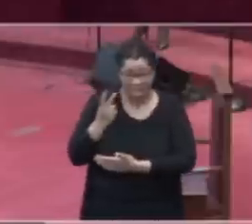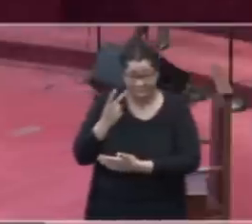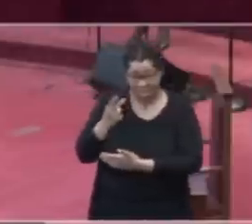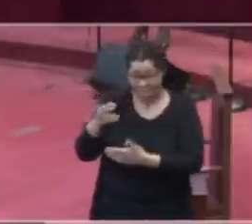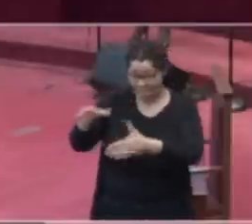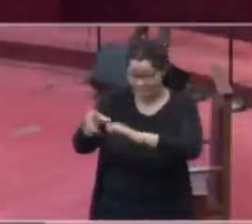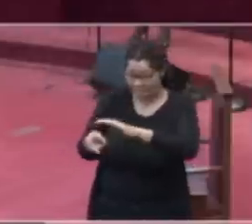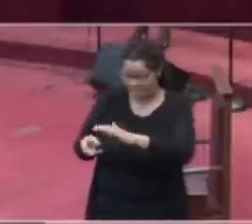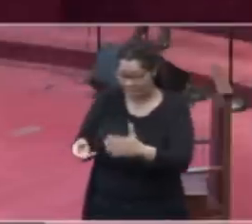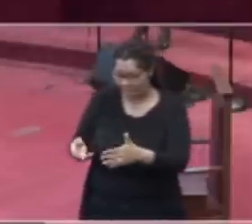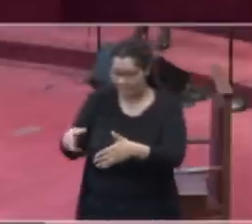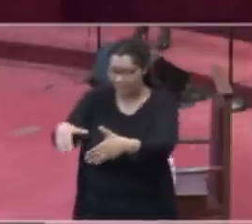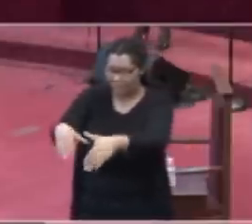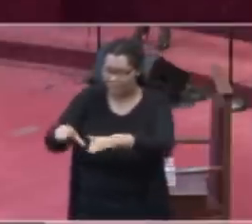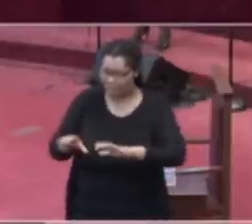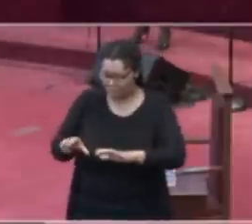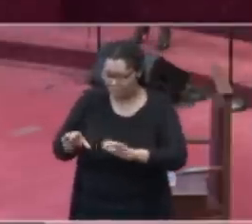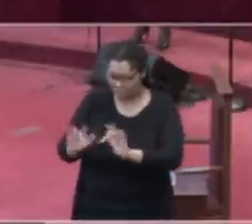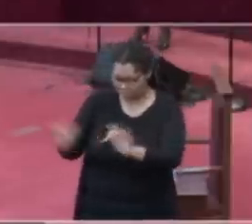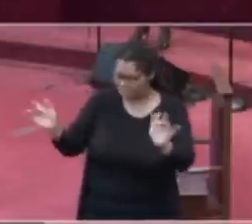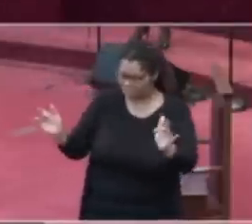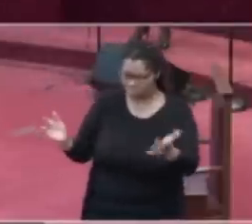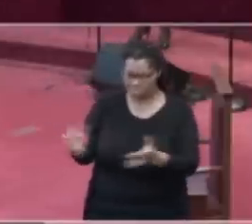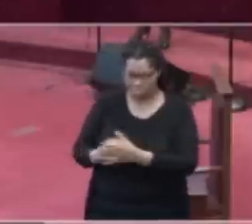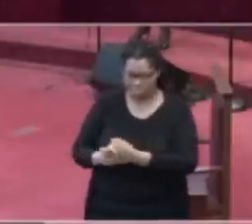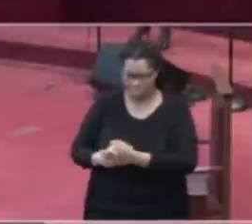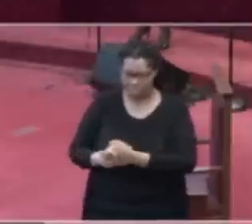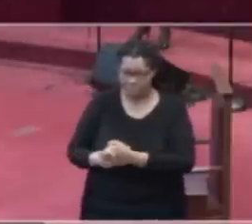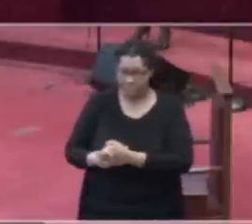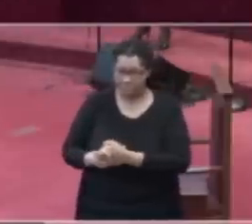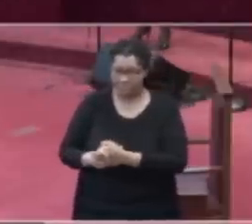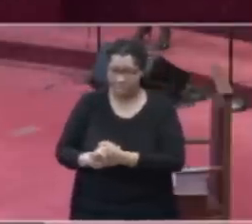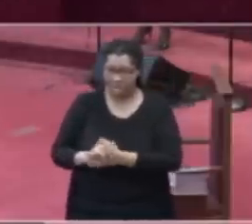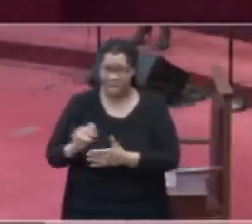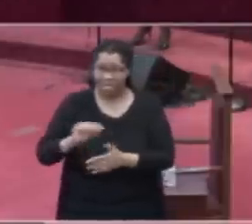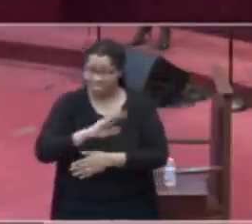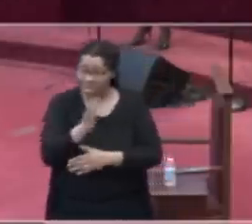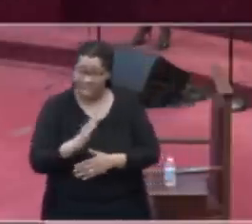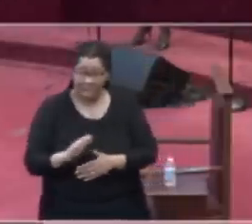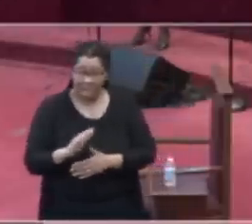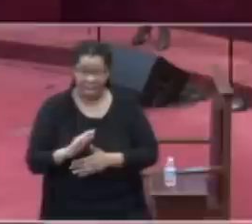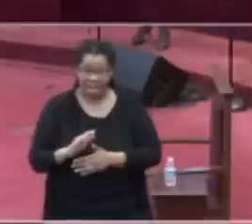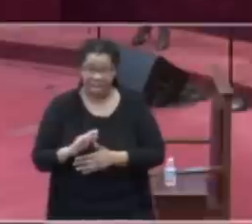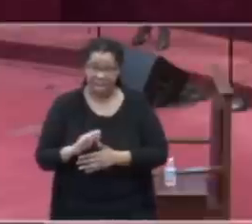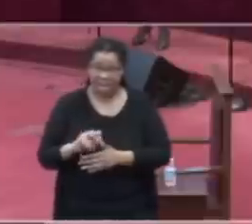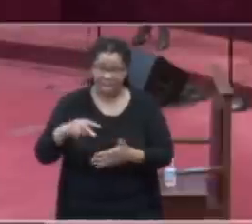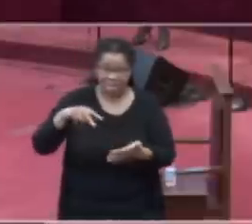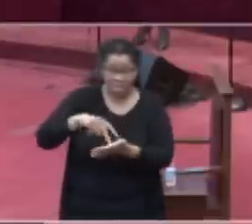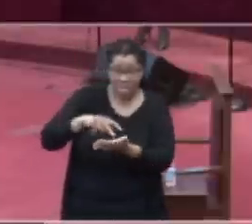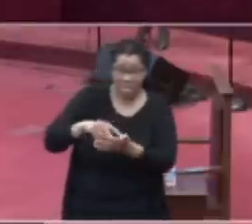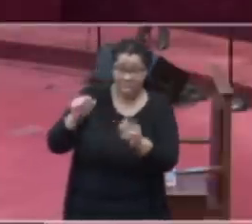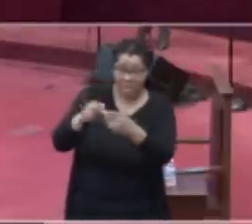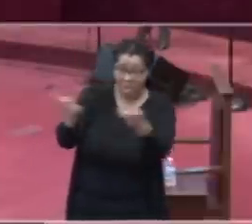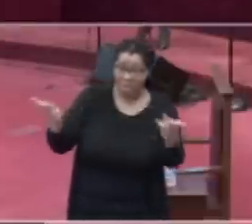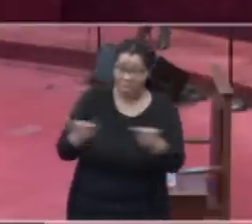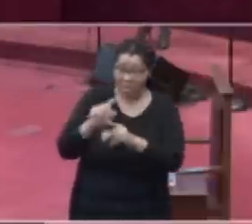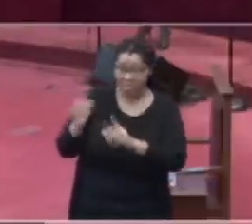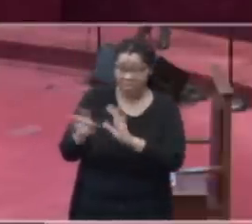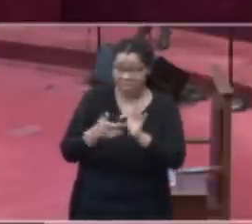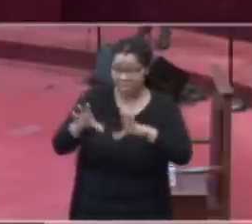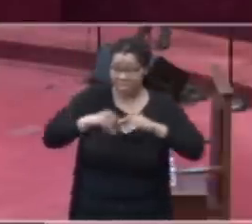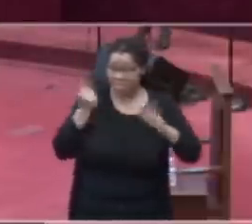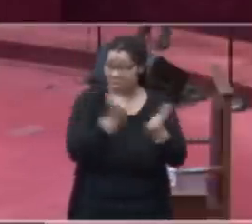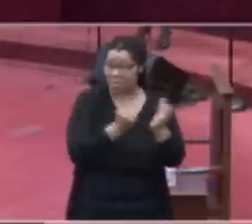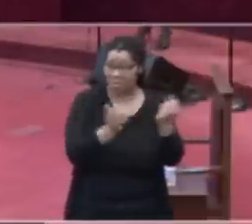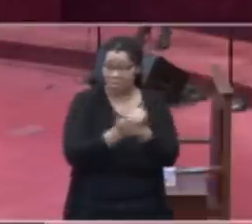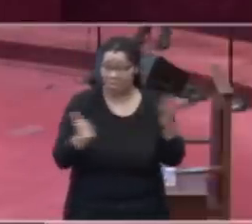grave. Are y'all listening to me in here? I've never stood under the cross where Jesus was crucified. I